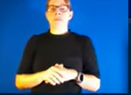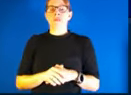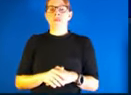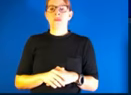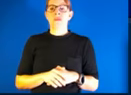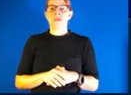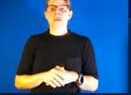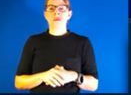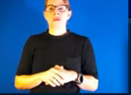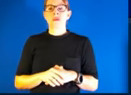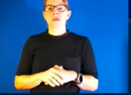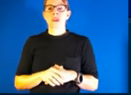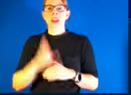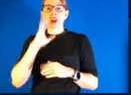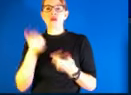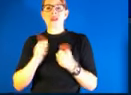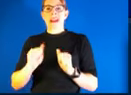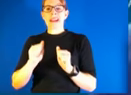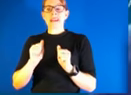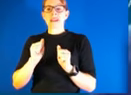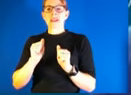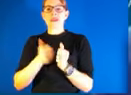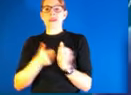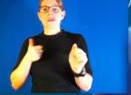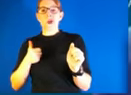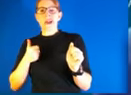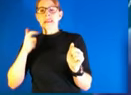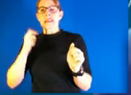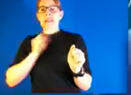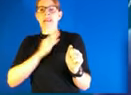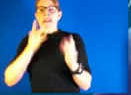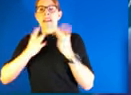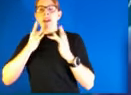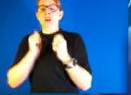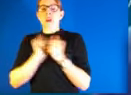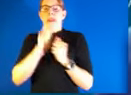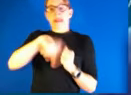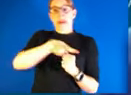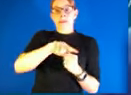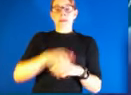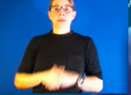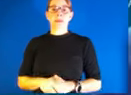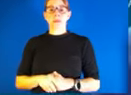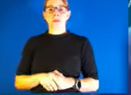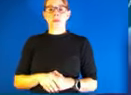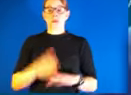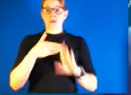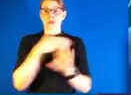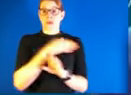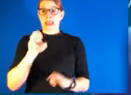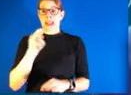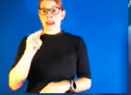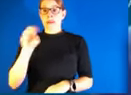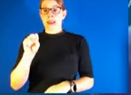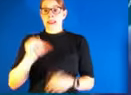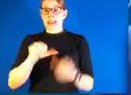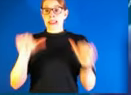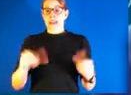but it's hard to. Well, I will tell you, we have not done this previously in our EMS system here in Johnson